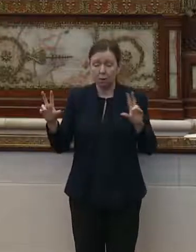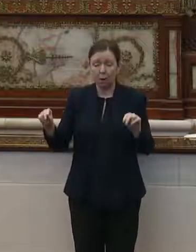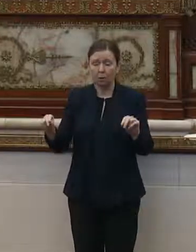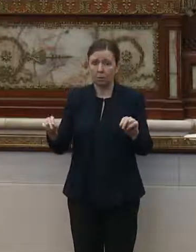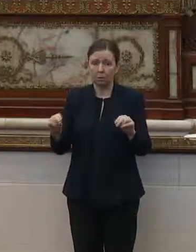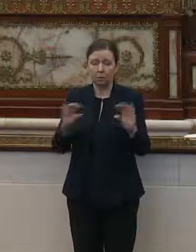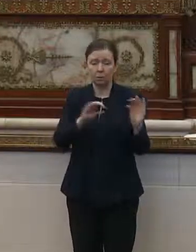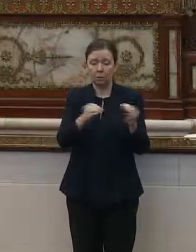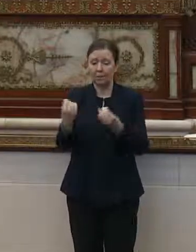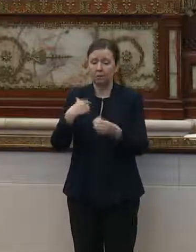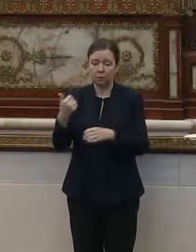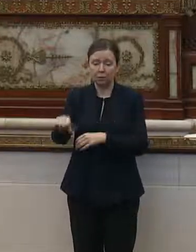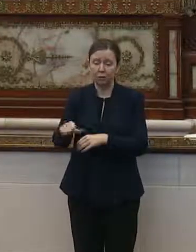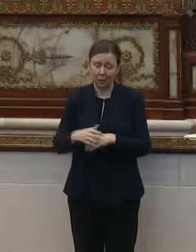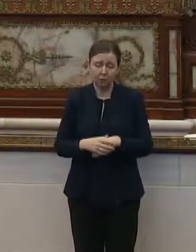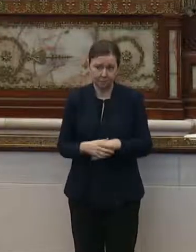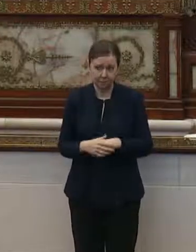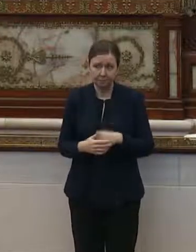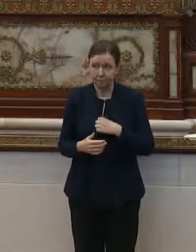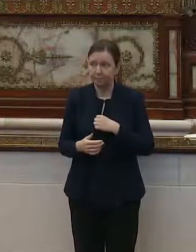were organizations that we turned down.